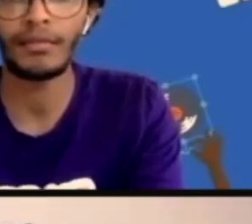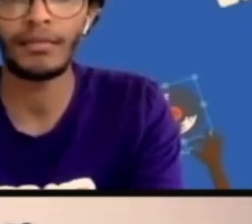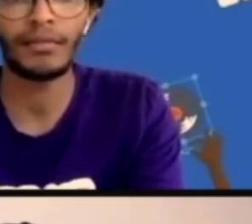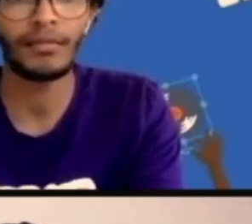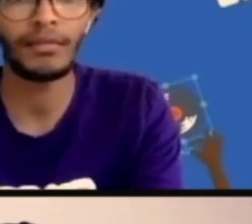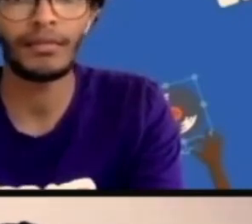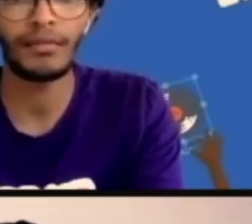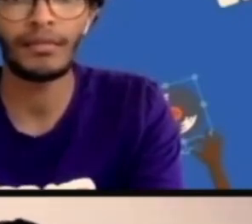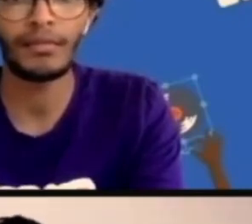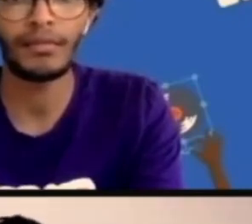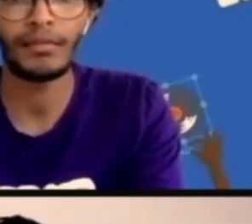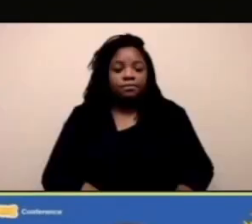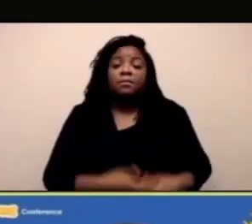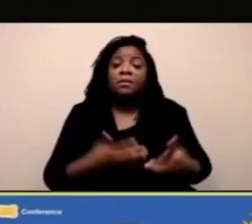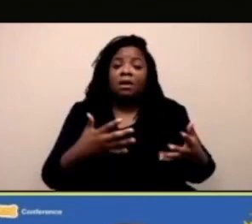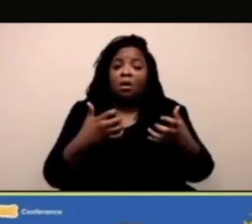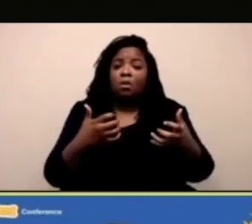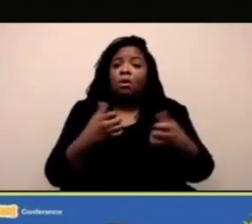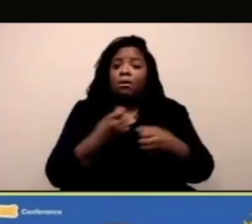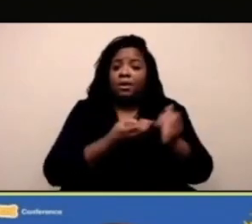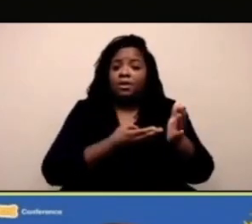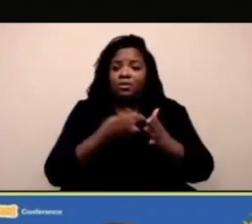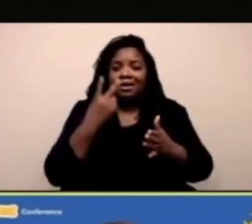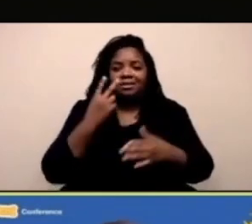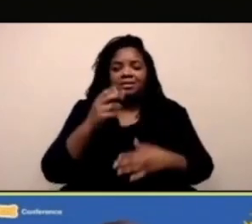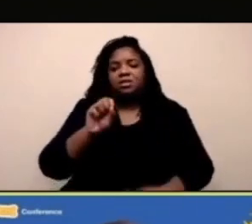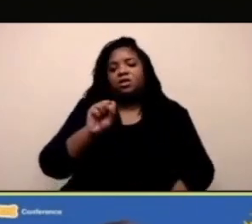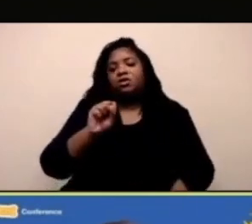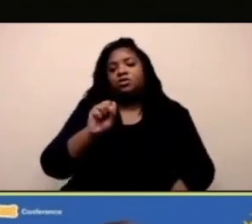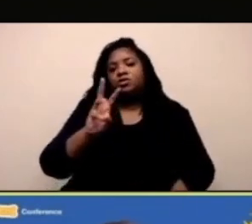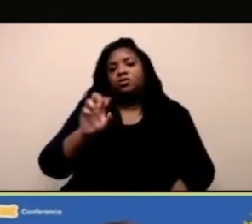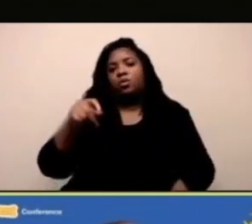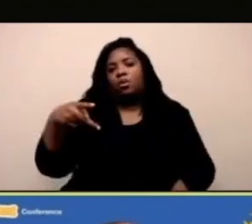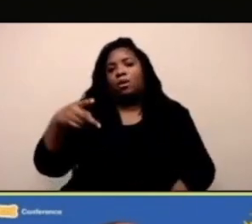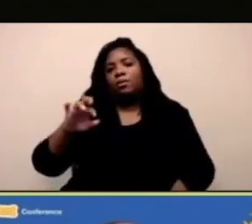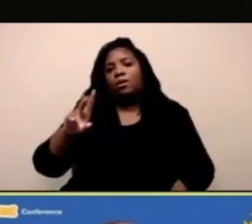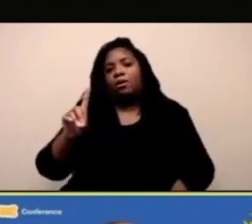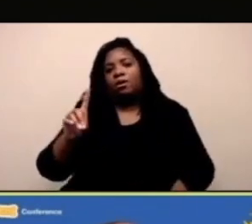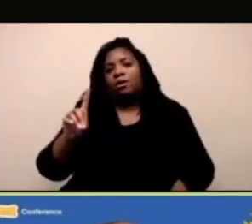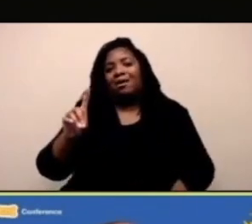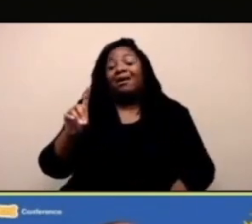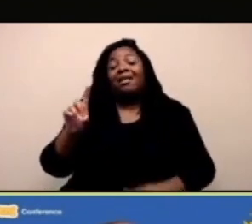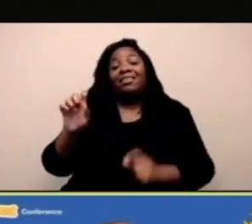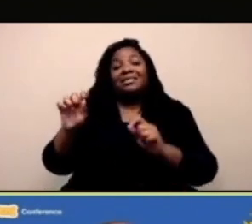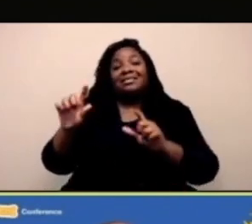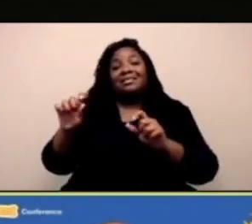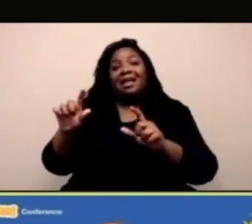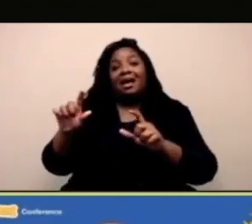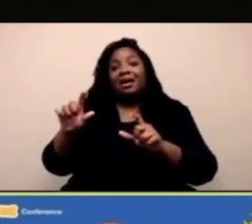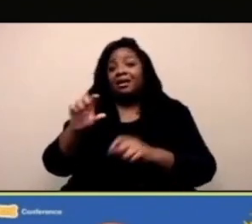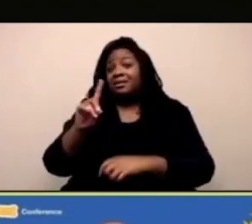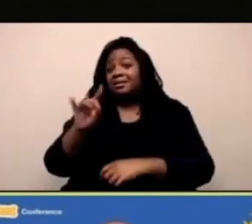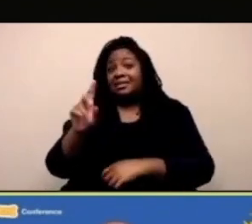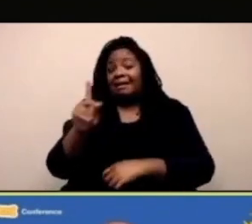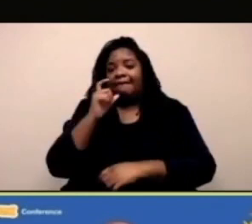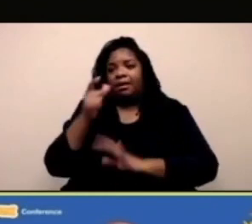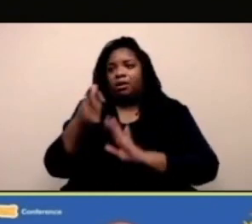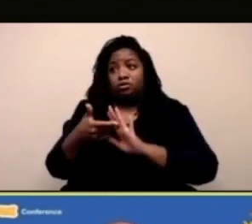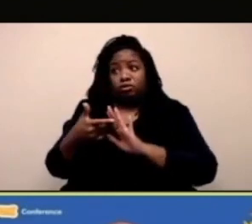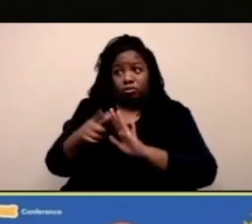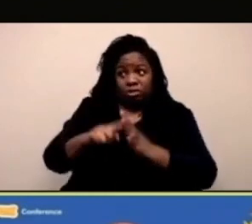So I just want to make sure, because I can see on swap card that the slide deck isn't being presented. Just checking in real